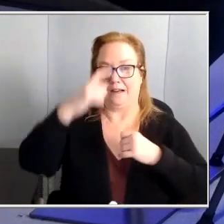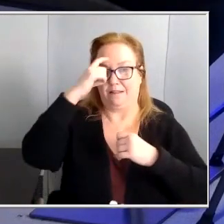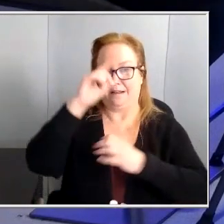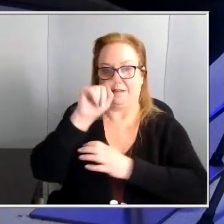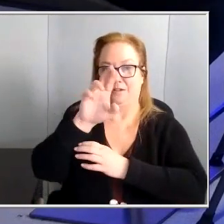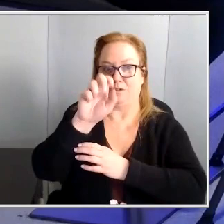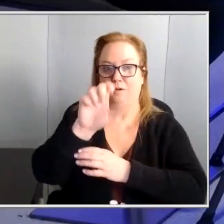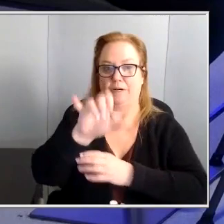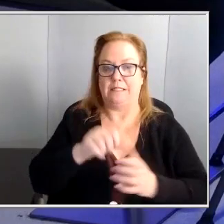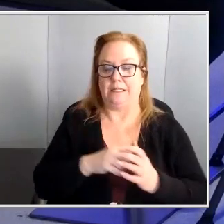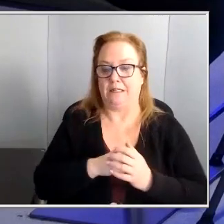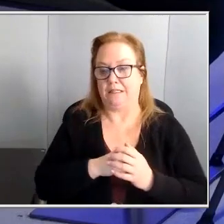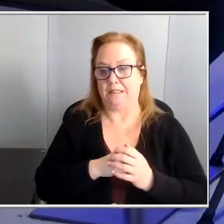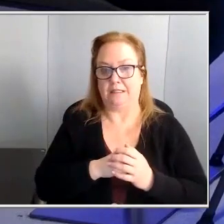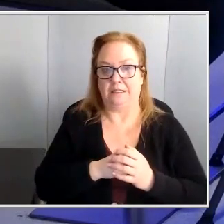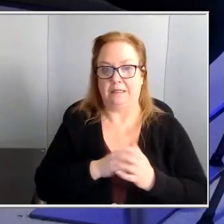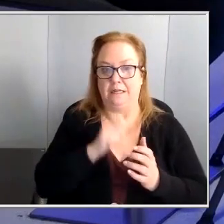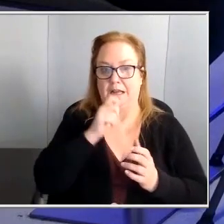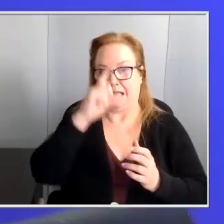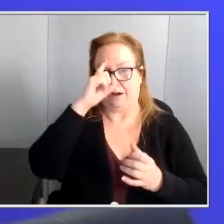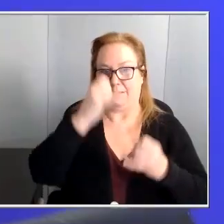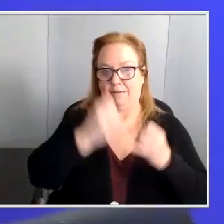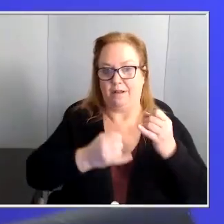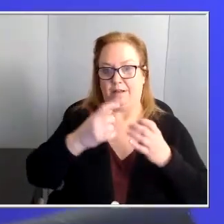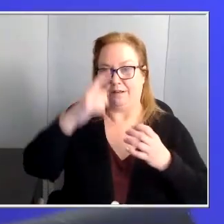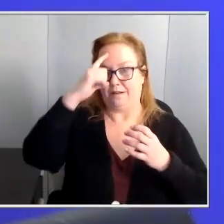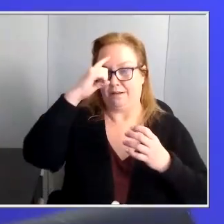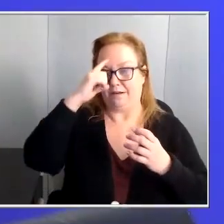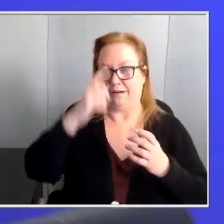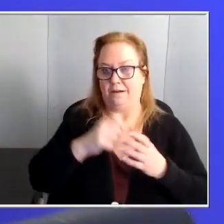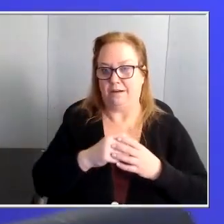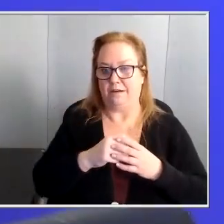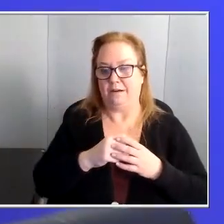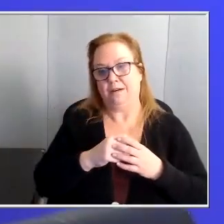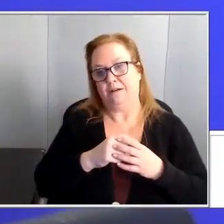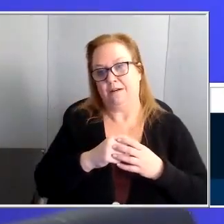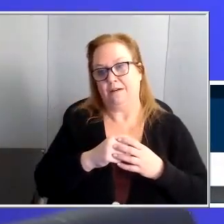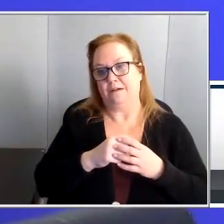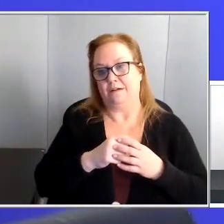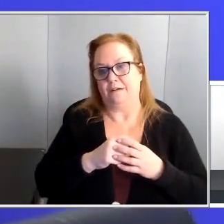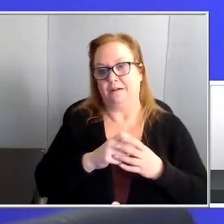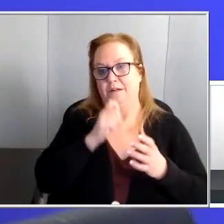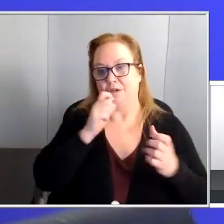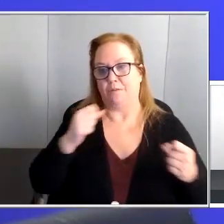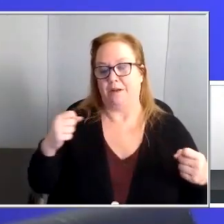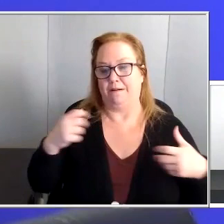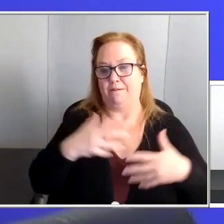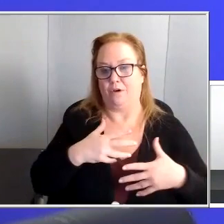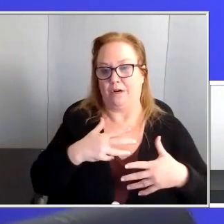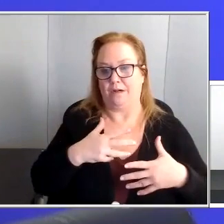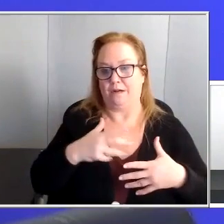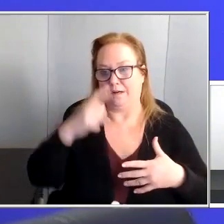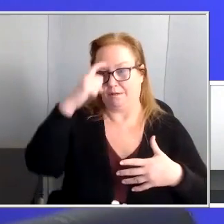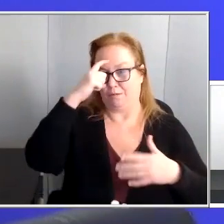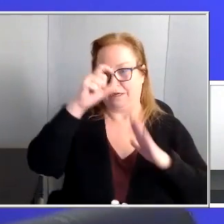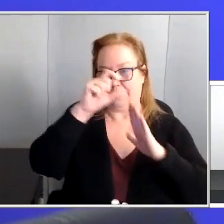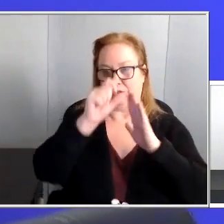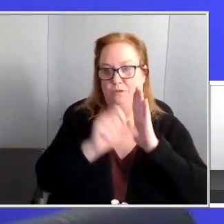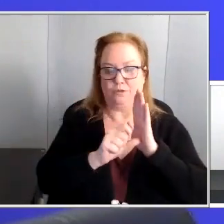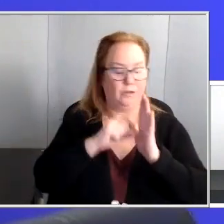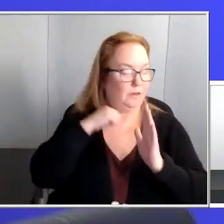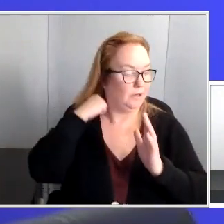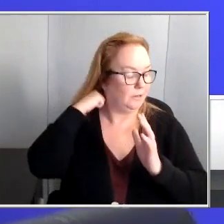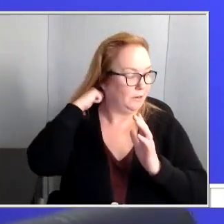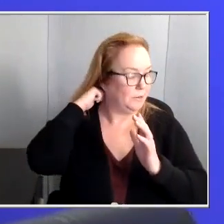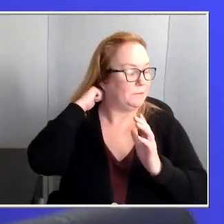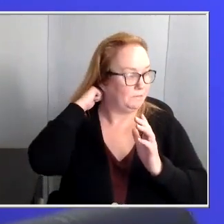I don't really have any fun. Well, I guess I do. Don't be afraid of brain surgery. I mean, I get